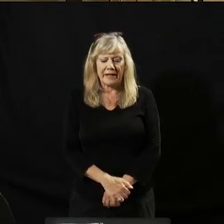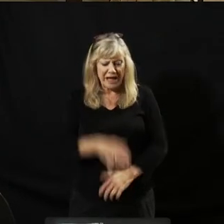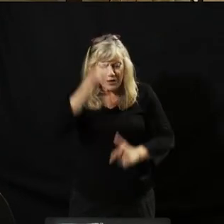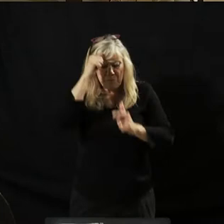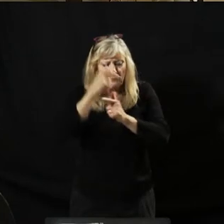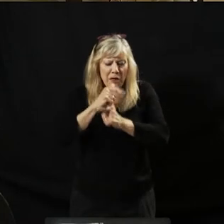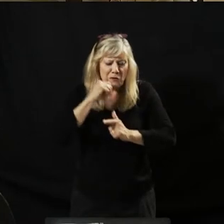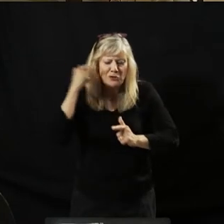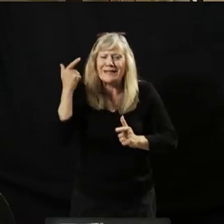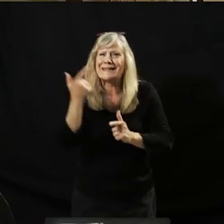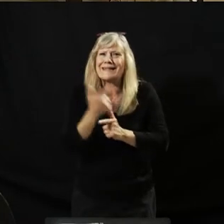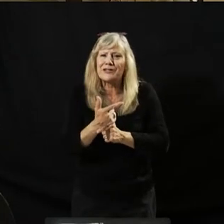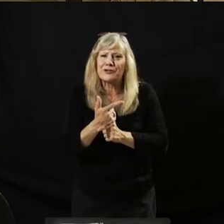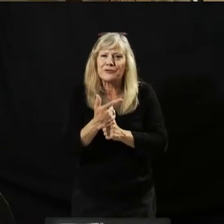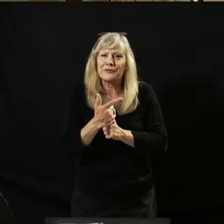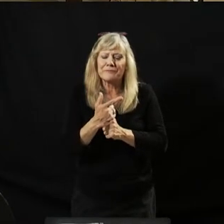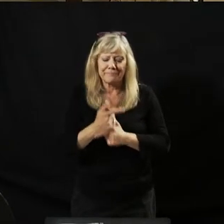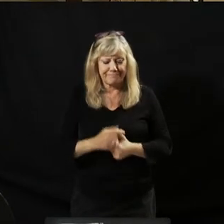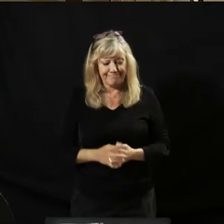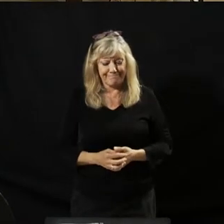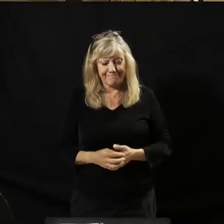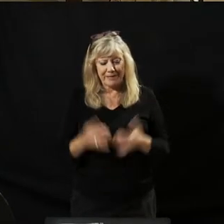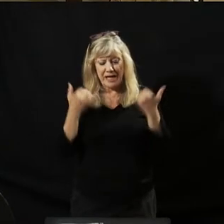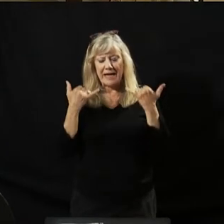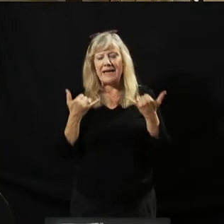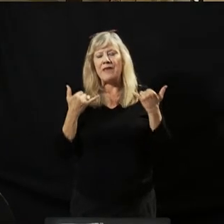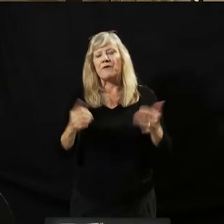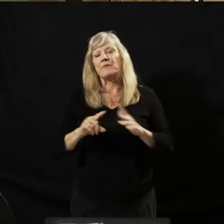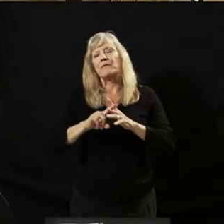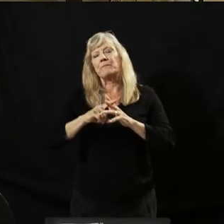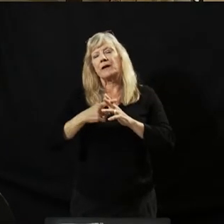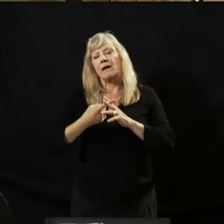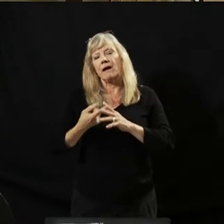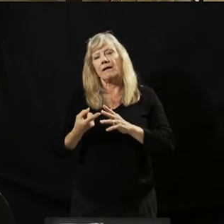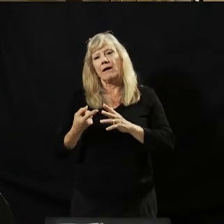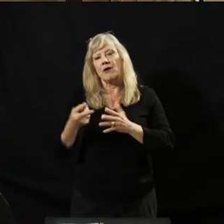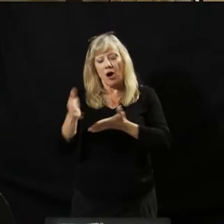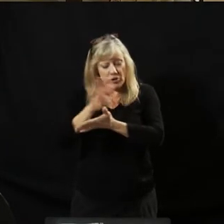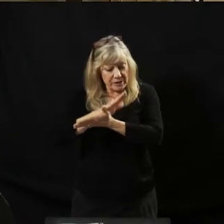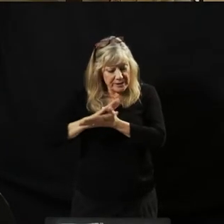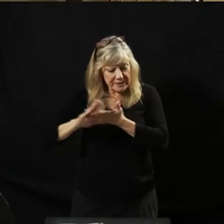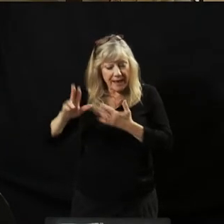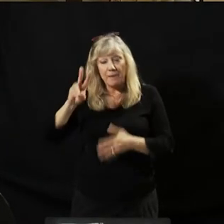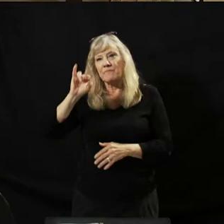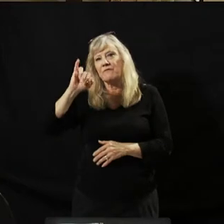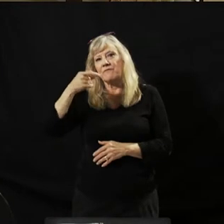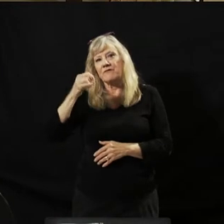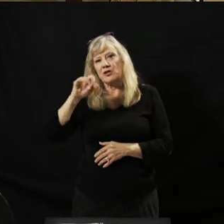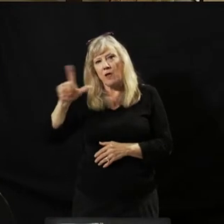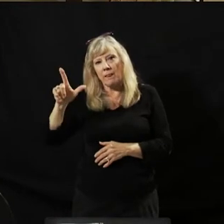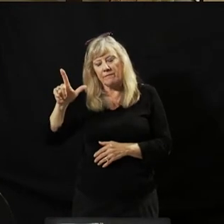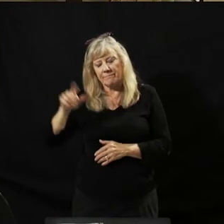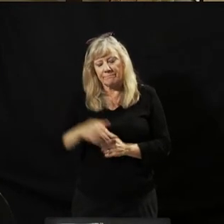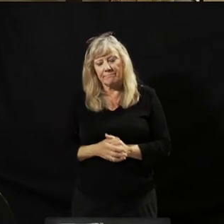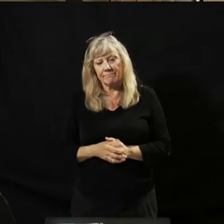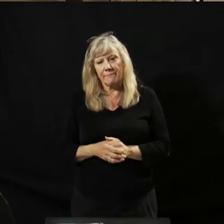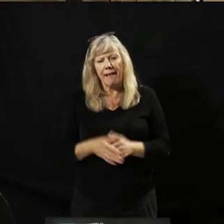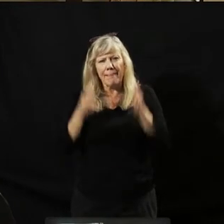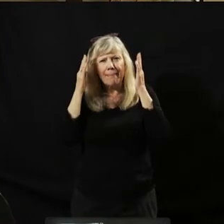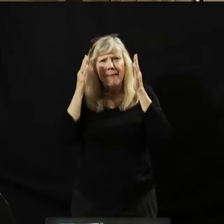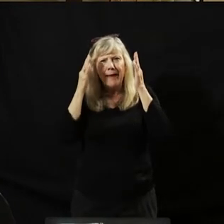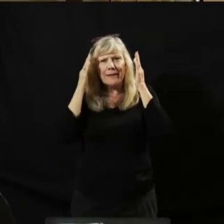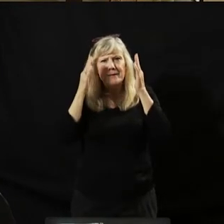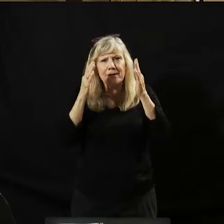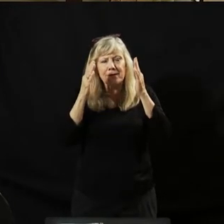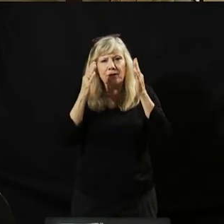Dear brothers and sisters, now that we have begun our solemn vigil, let us listen with